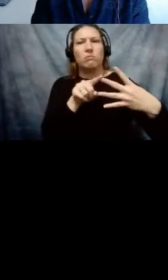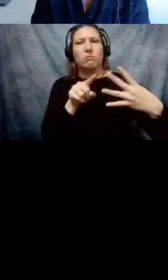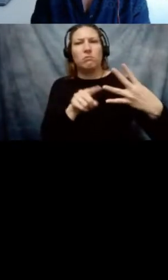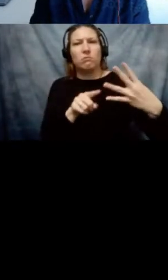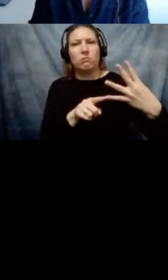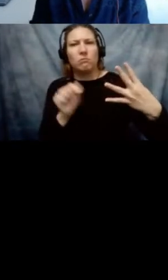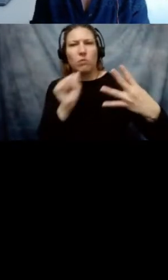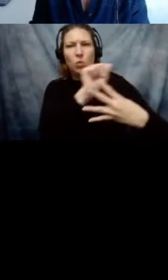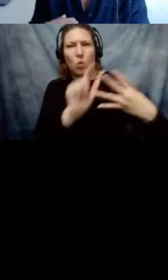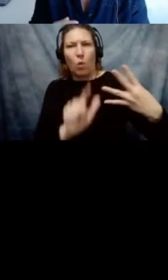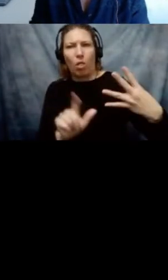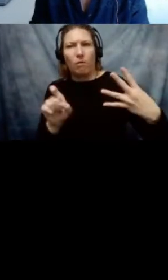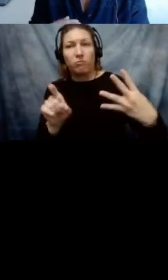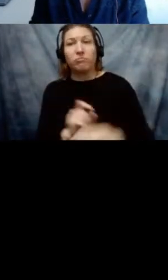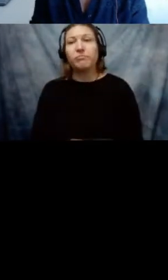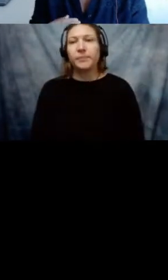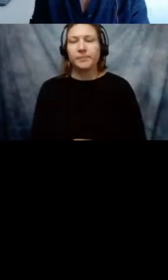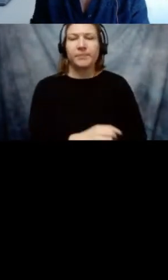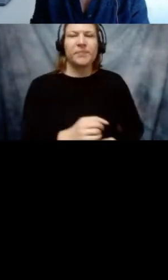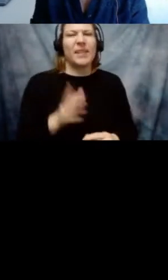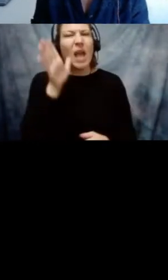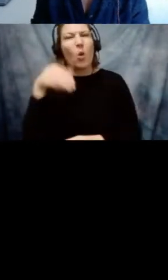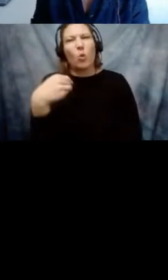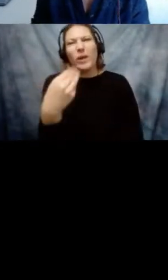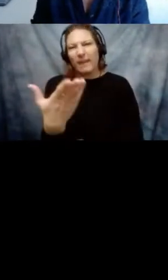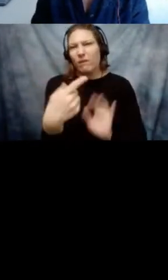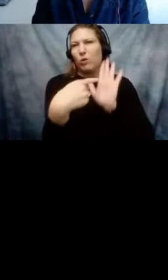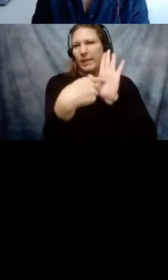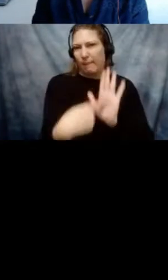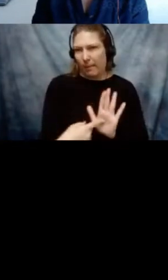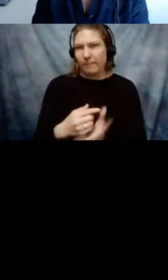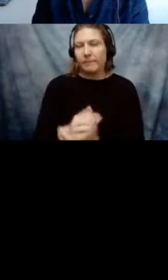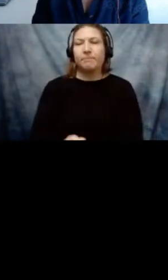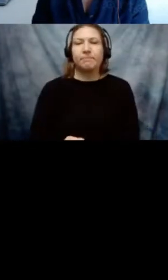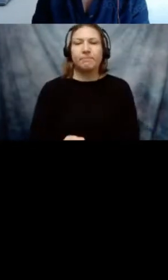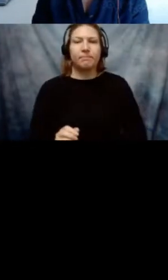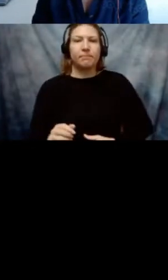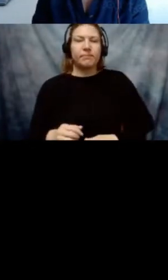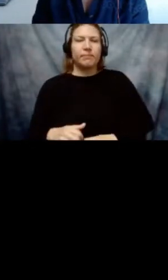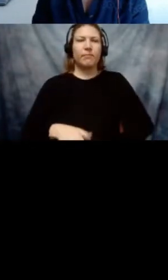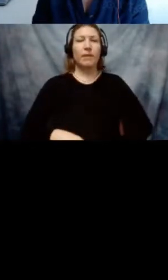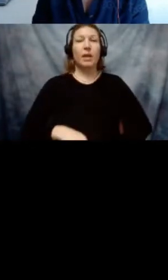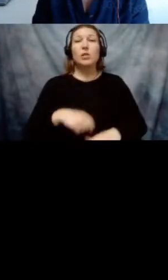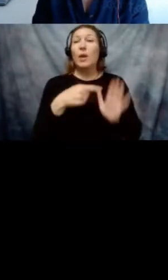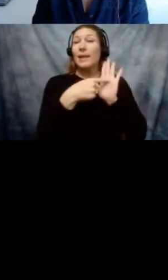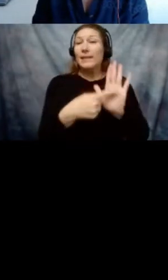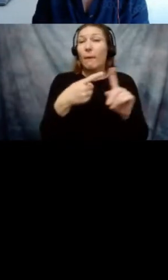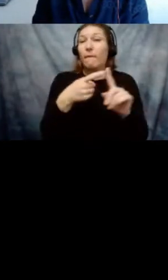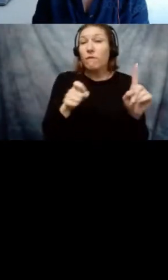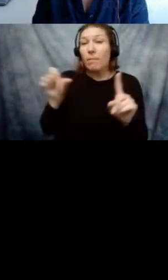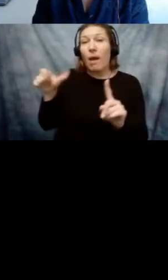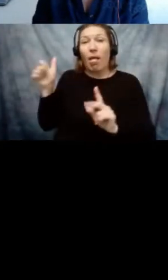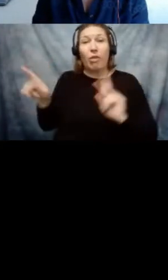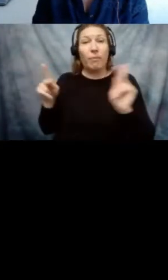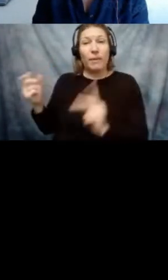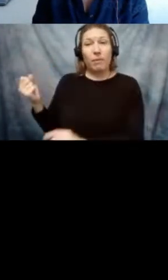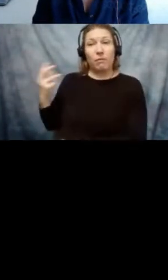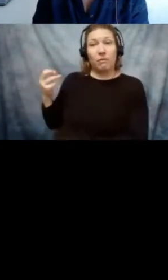Now I'm just going to run through some of the examples of things that people have given me in the past. So for vision,